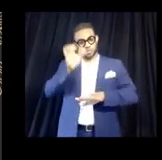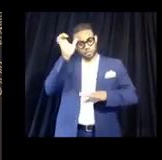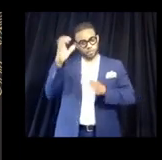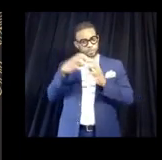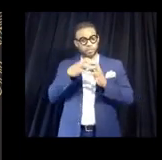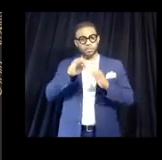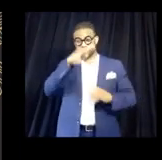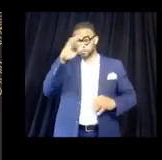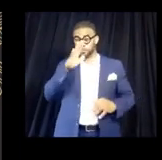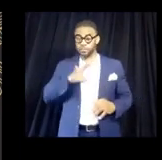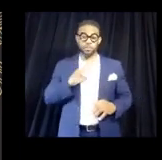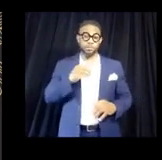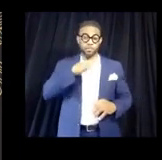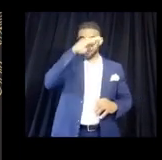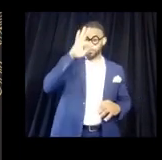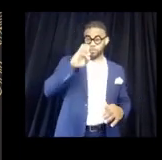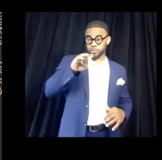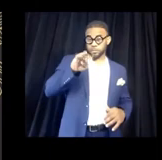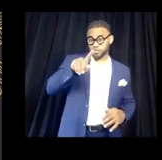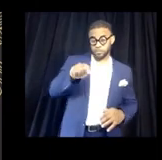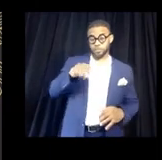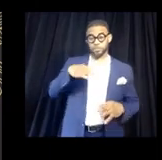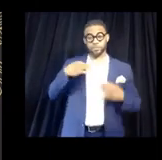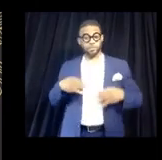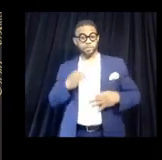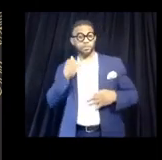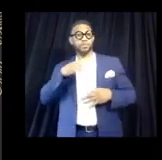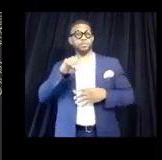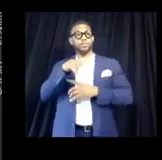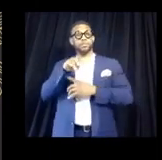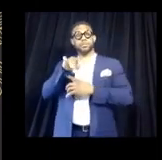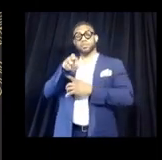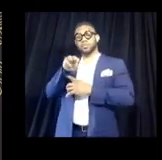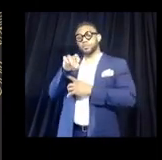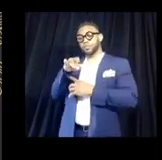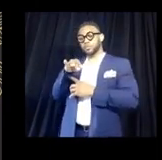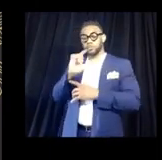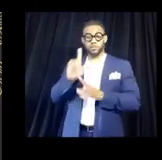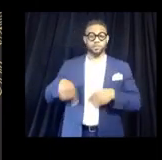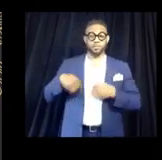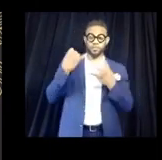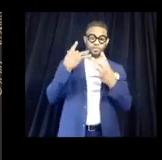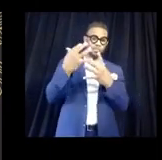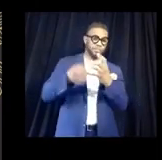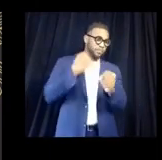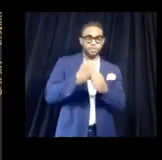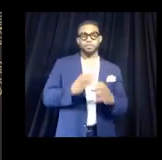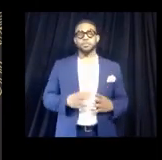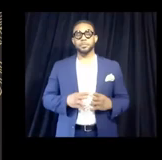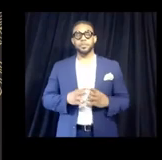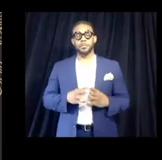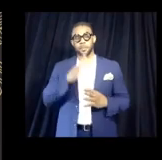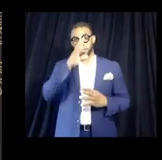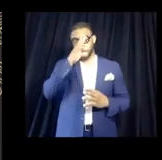of intersectionality in Black women's and Black feminist and fleshed epistemologies, which have existed for